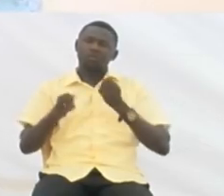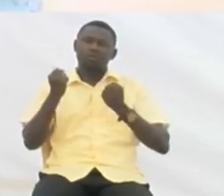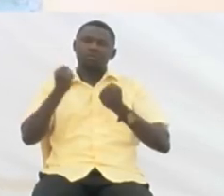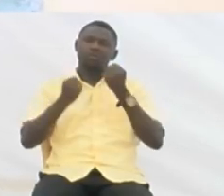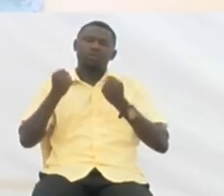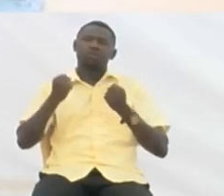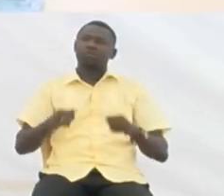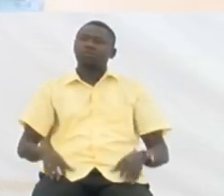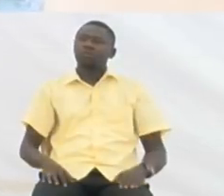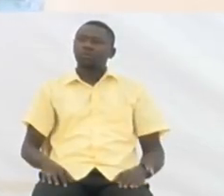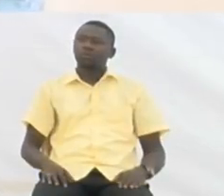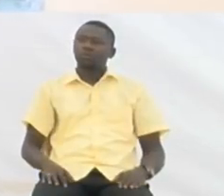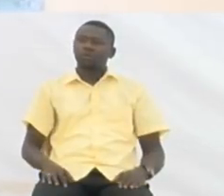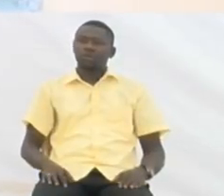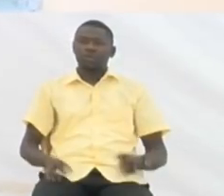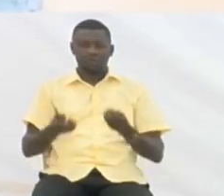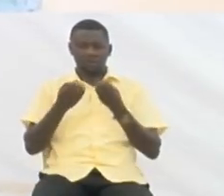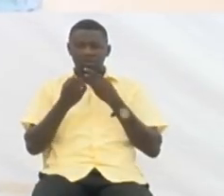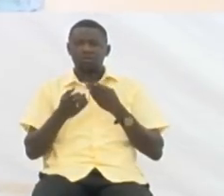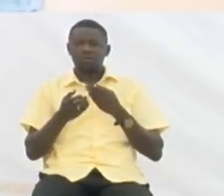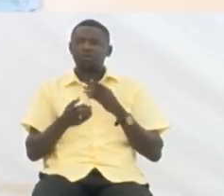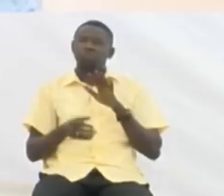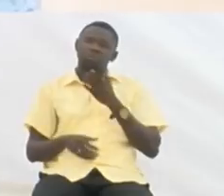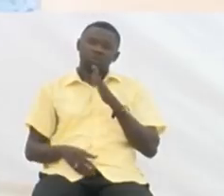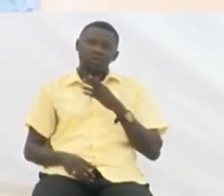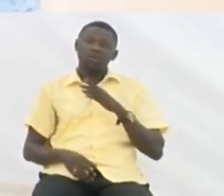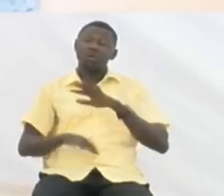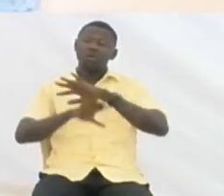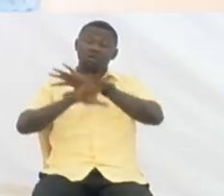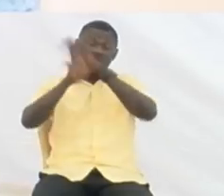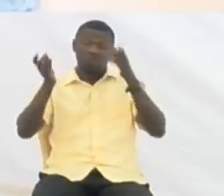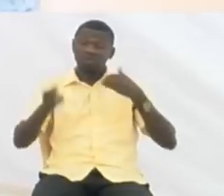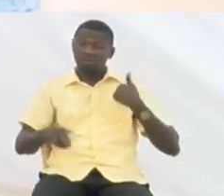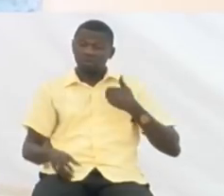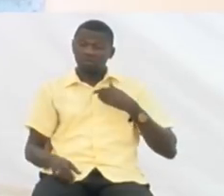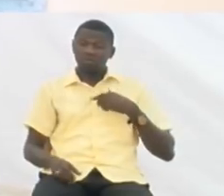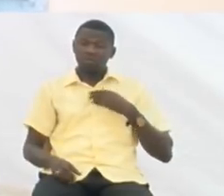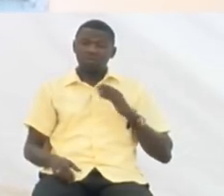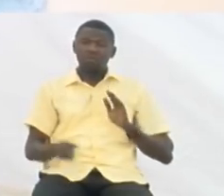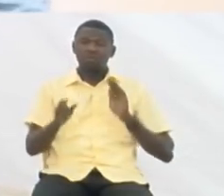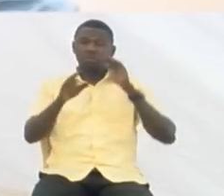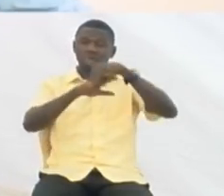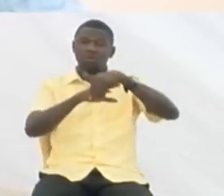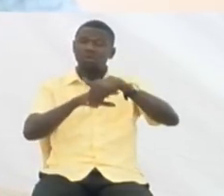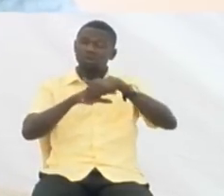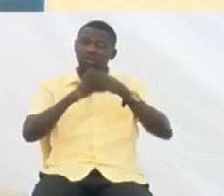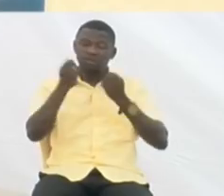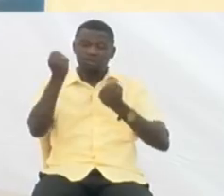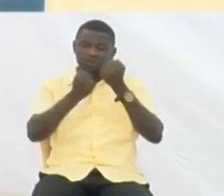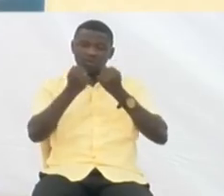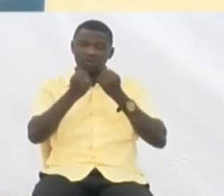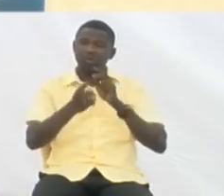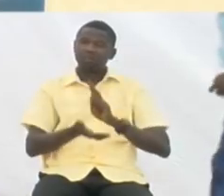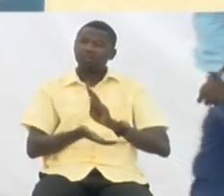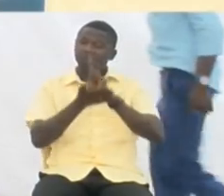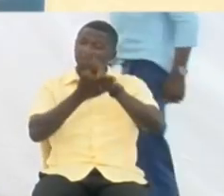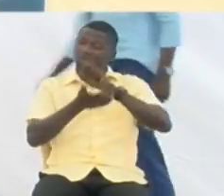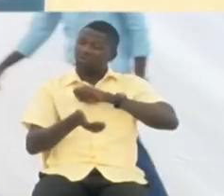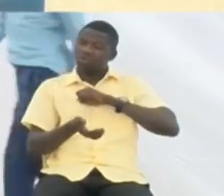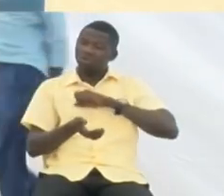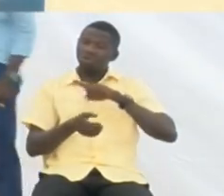whether all those people in the vehicle joined the vehicle voluntarily or were they compelled?